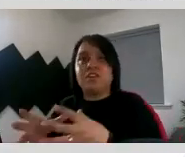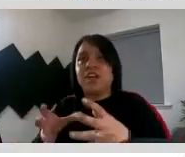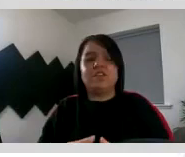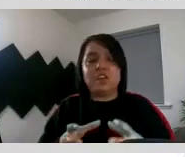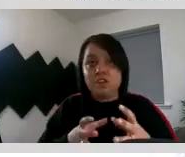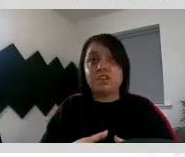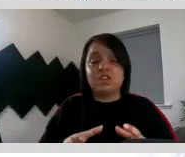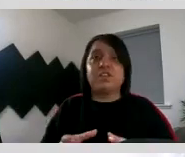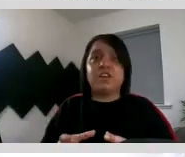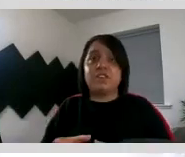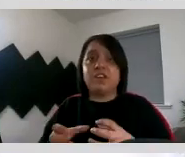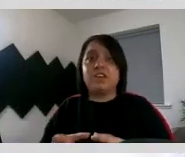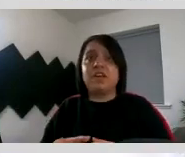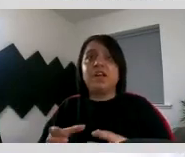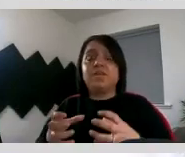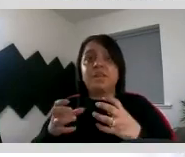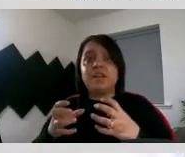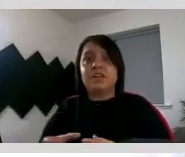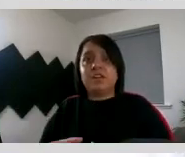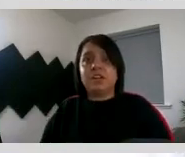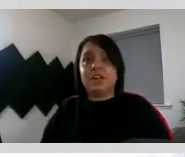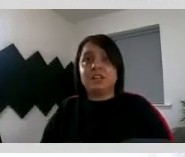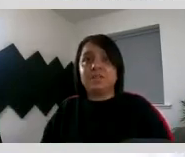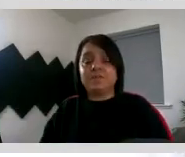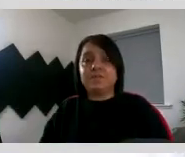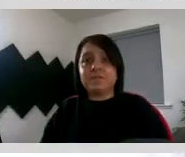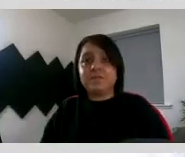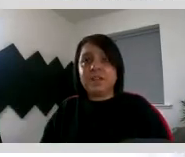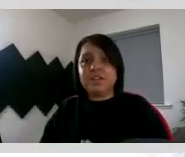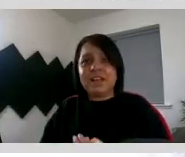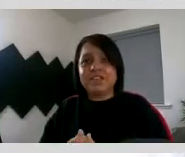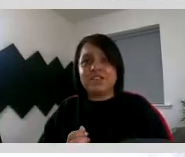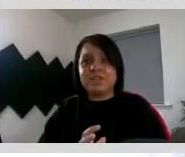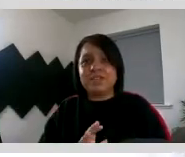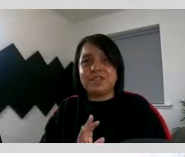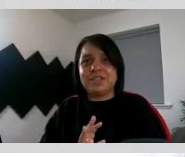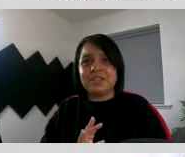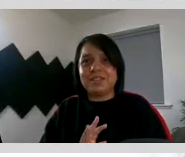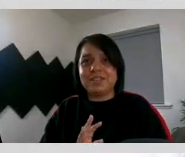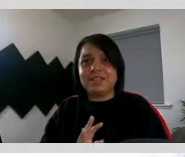of areas in England like that. Does that answer your question?